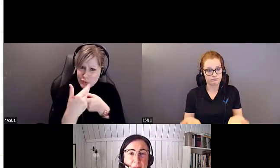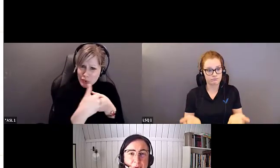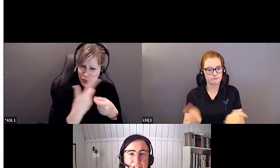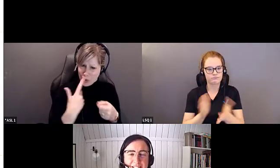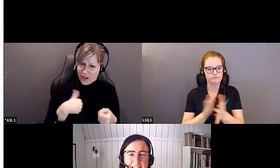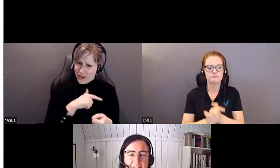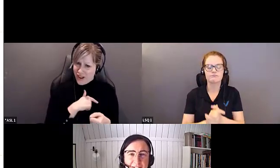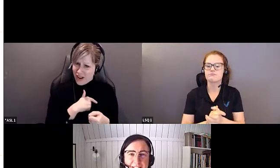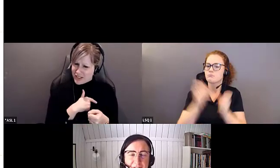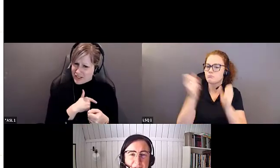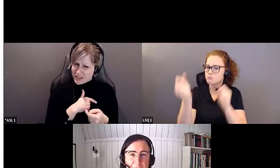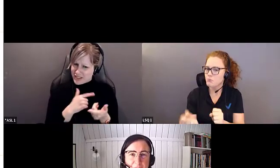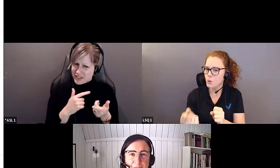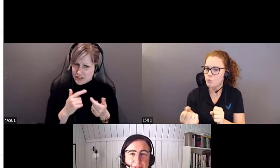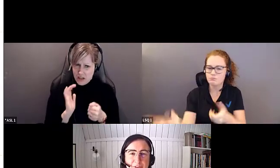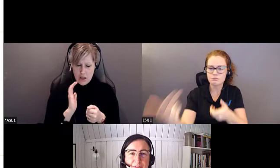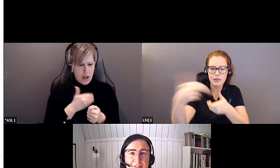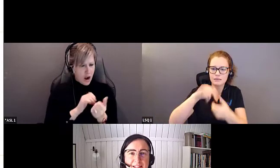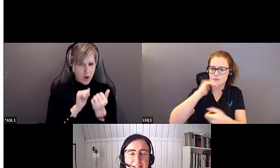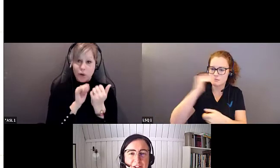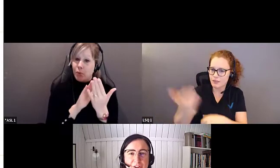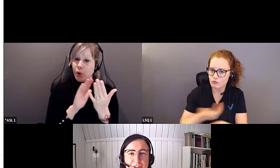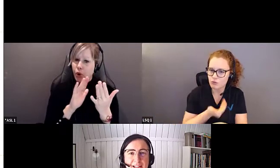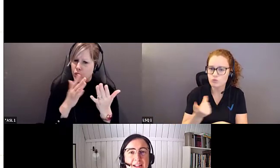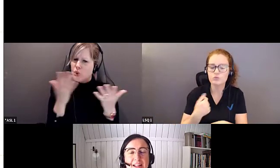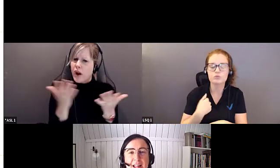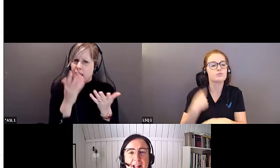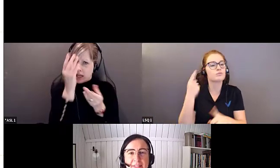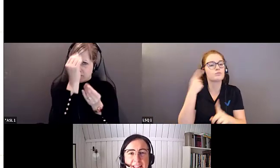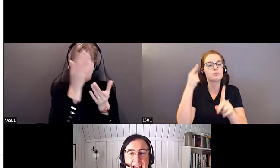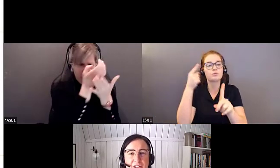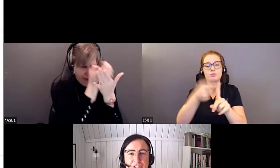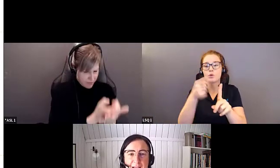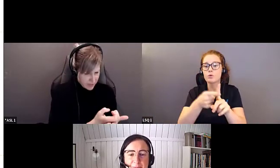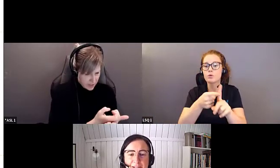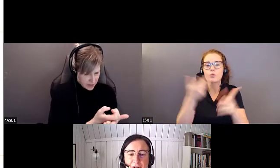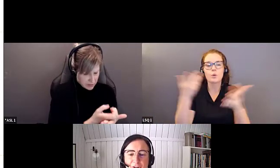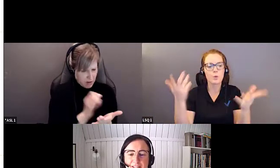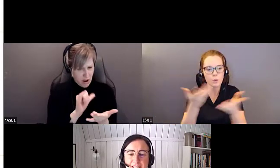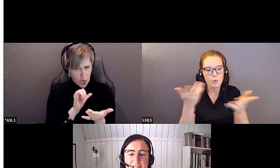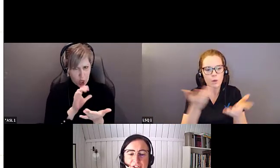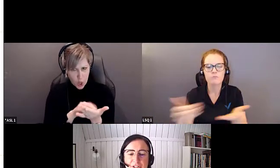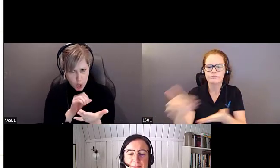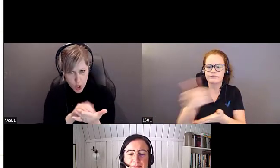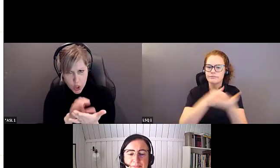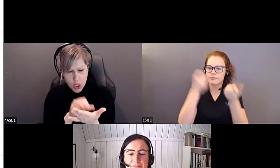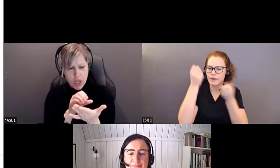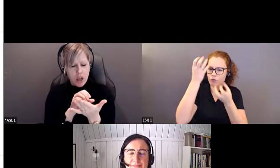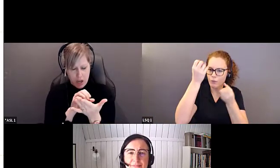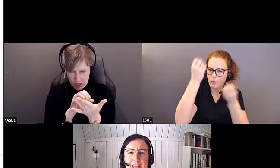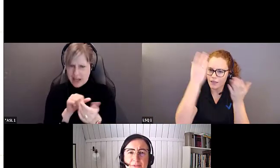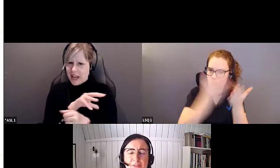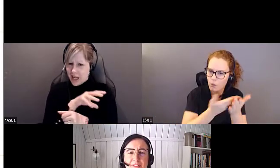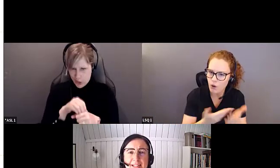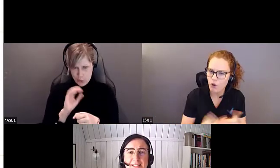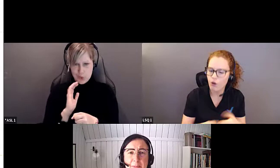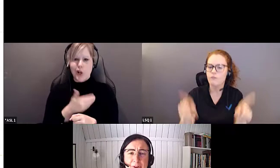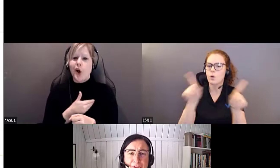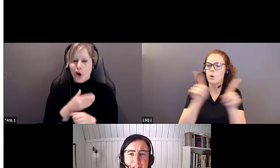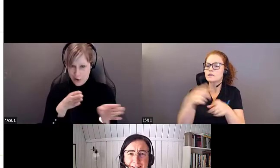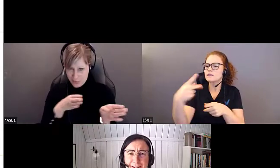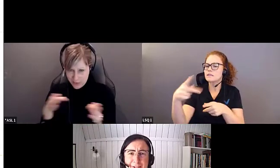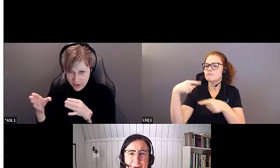ensure that our approach is evidence-informed, reflects the learning and the action happening across the country, and